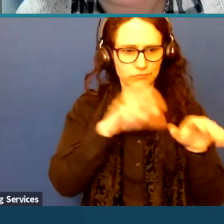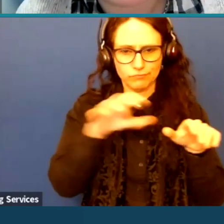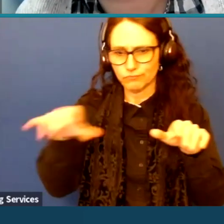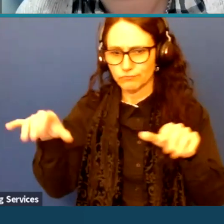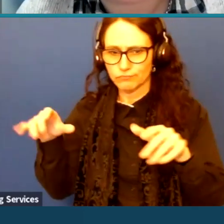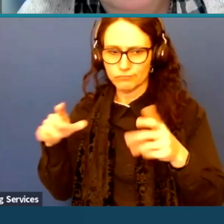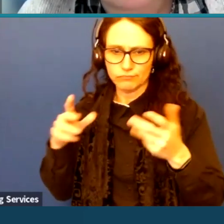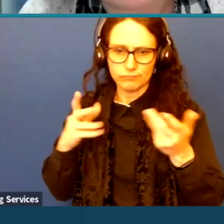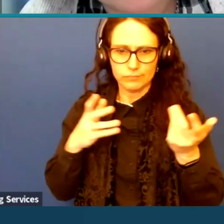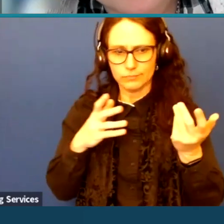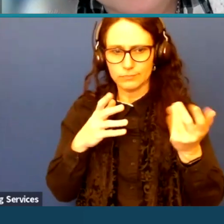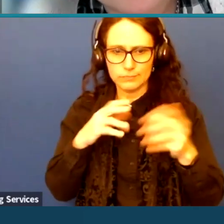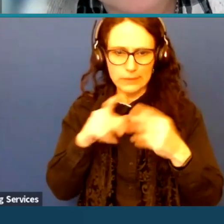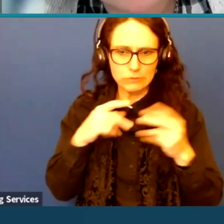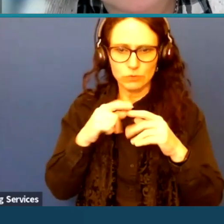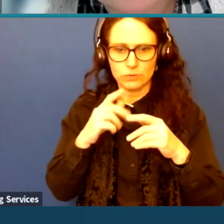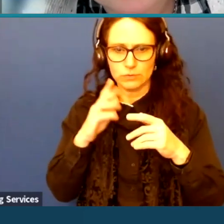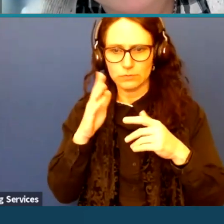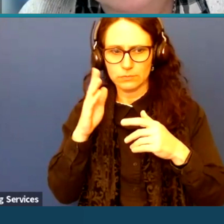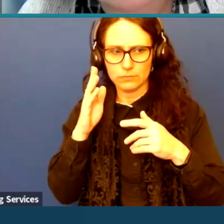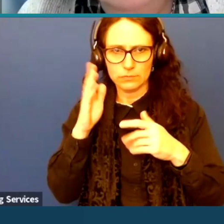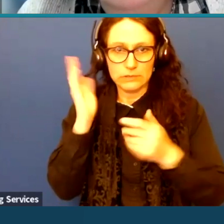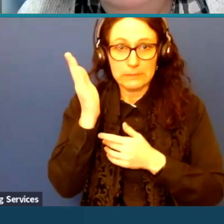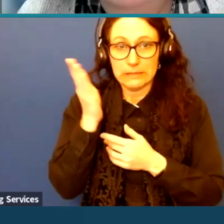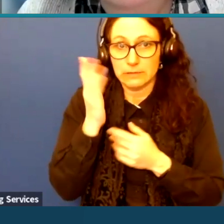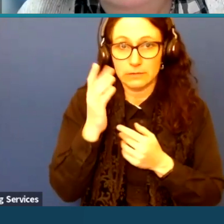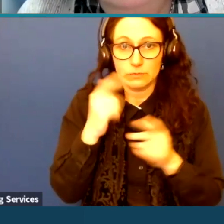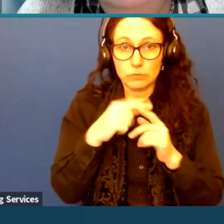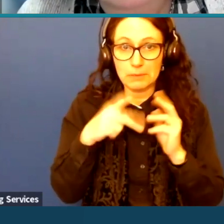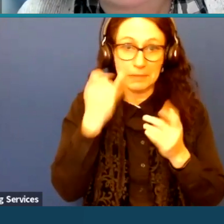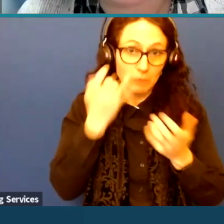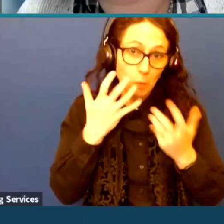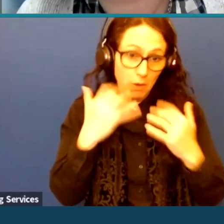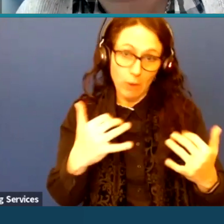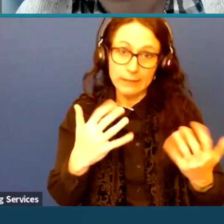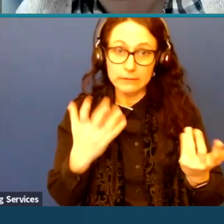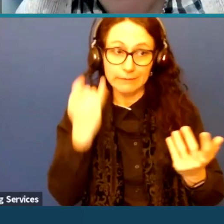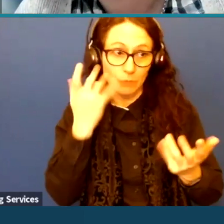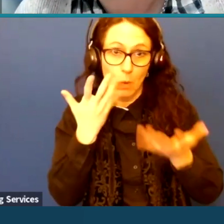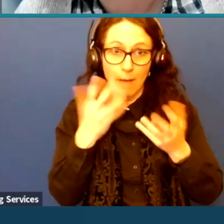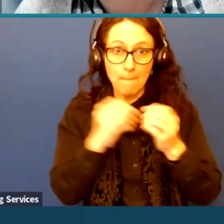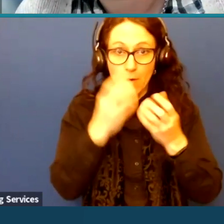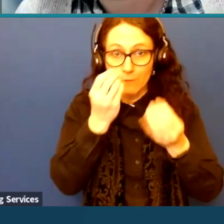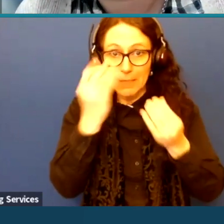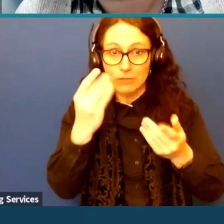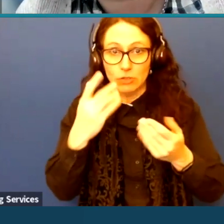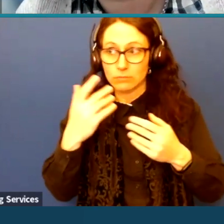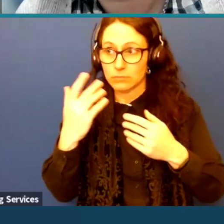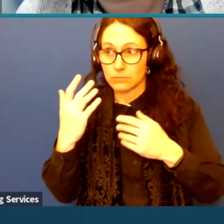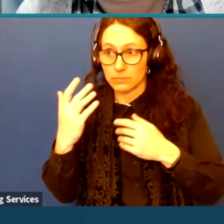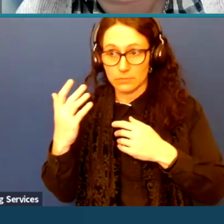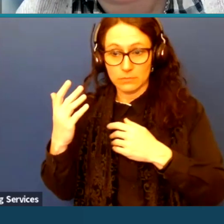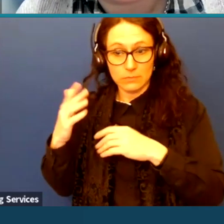to people. I mean, if you want an audience, be a